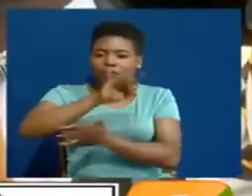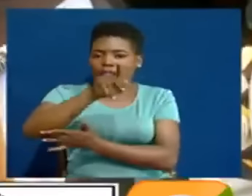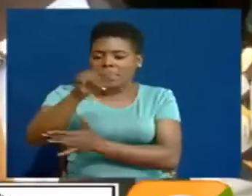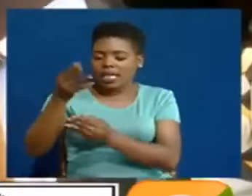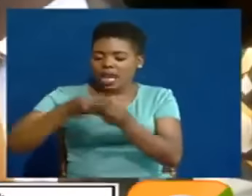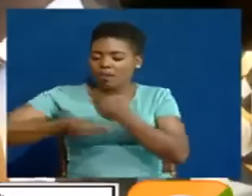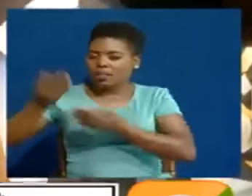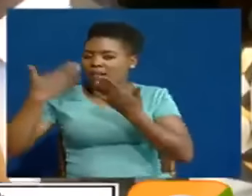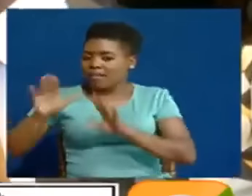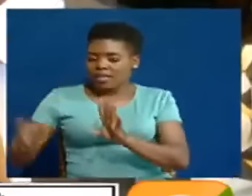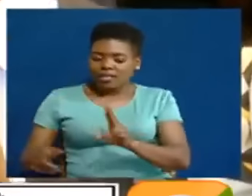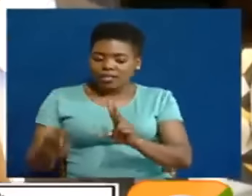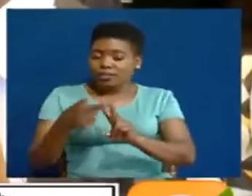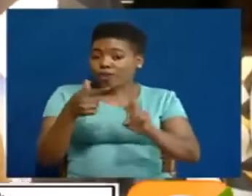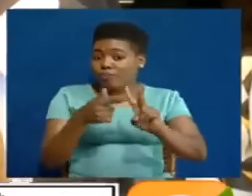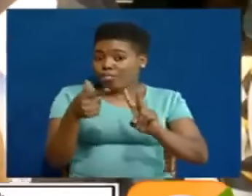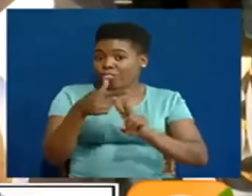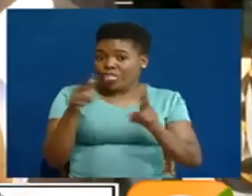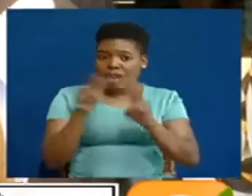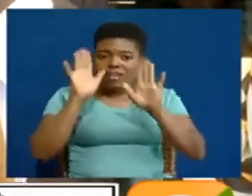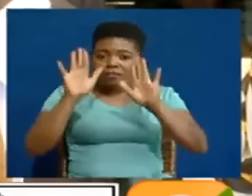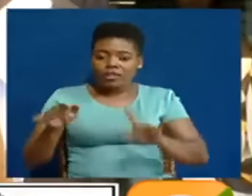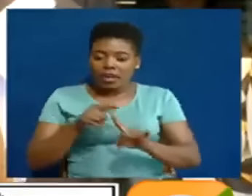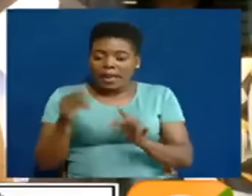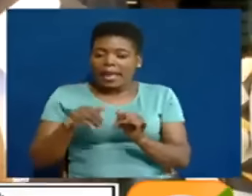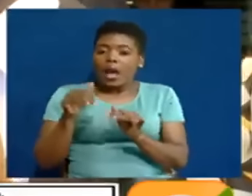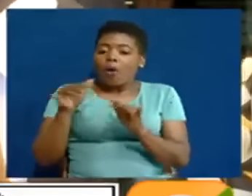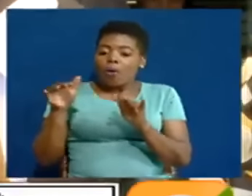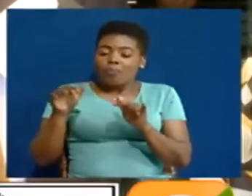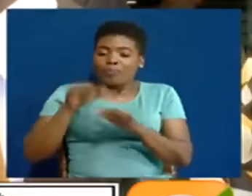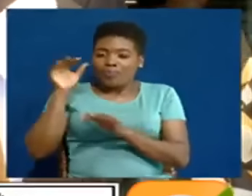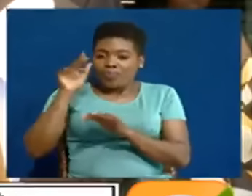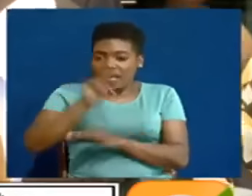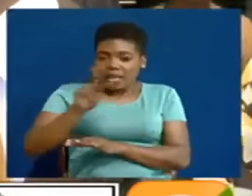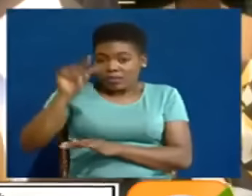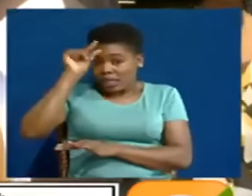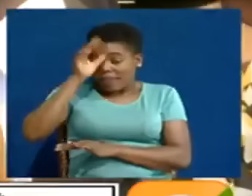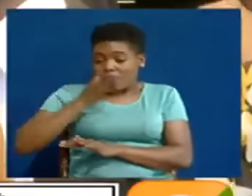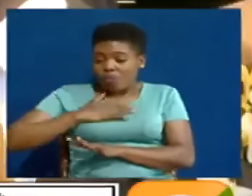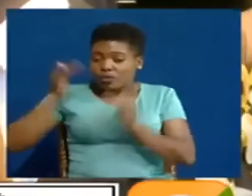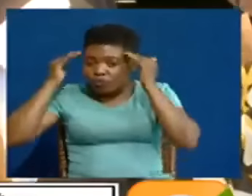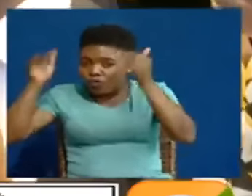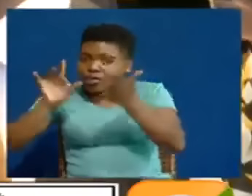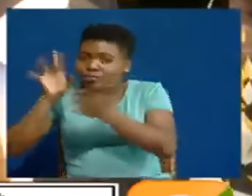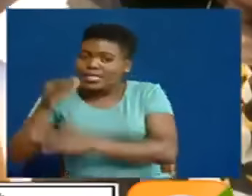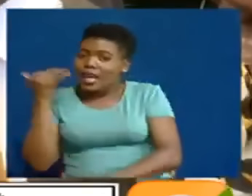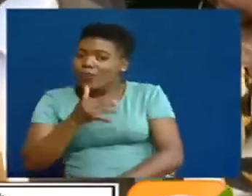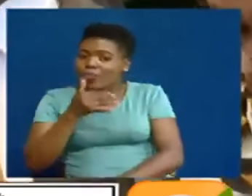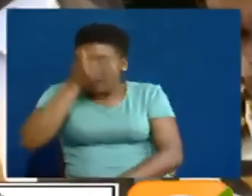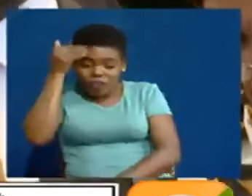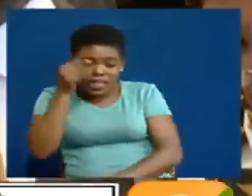ever doubted that our parliament is under capture by the executive, a very